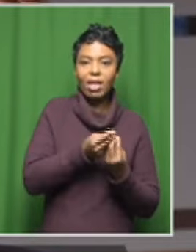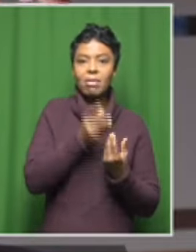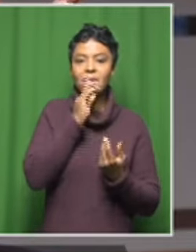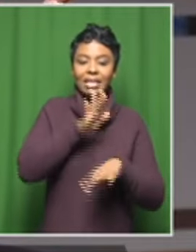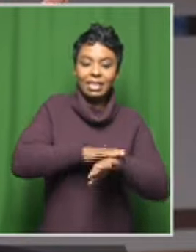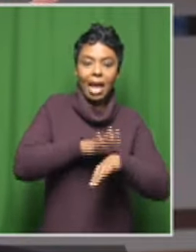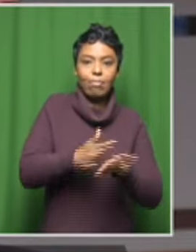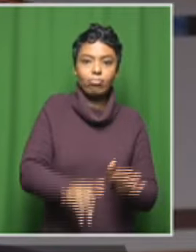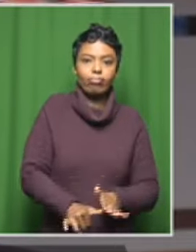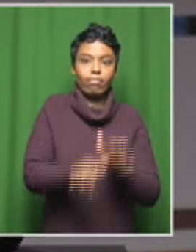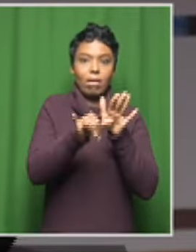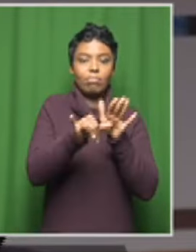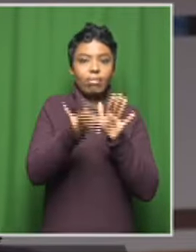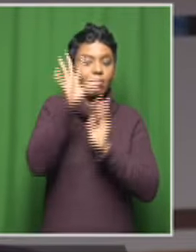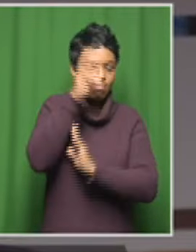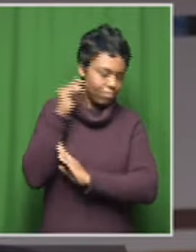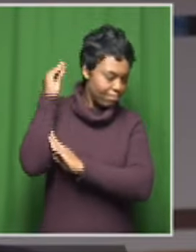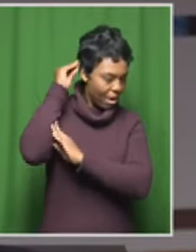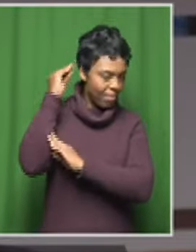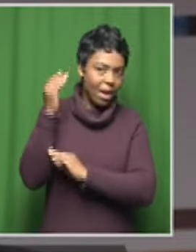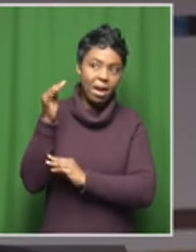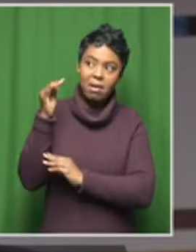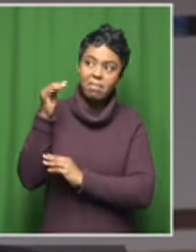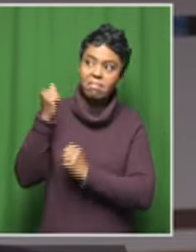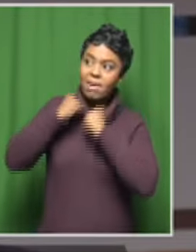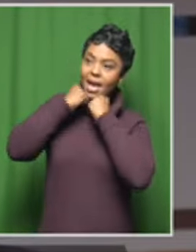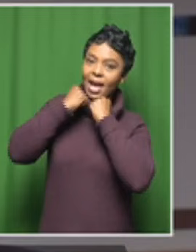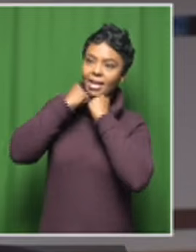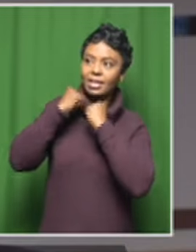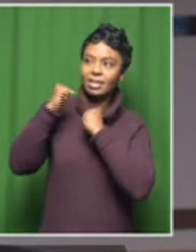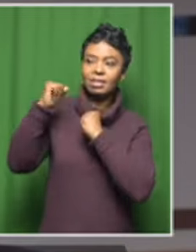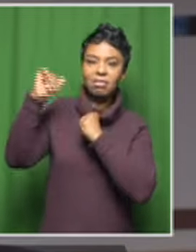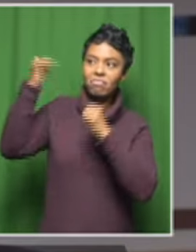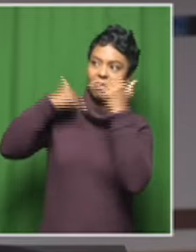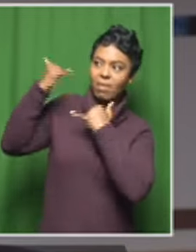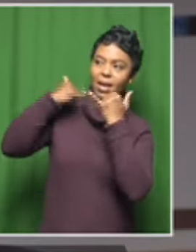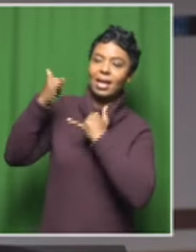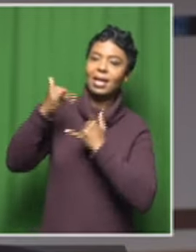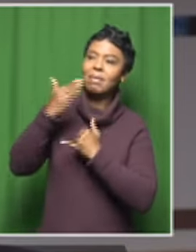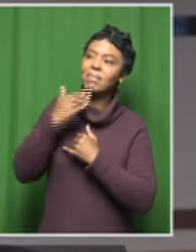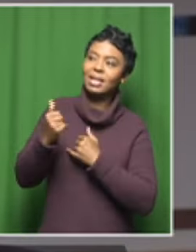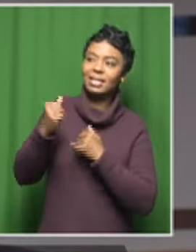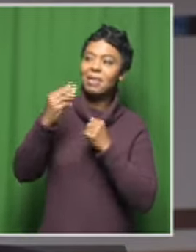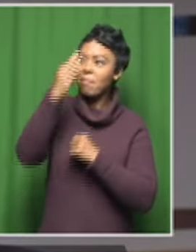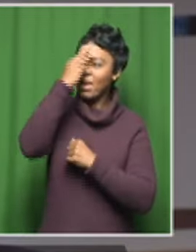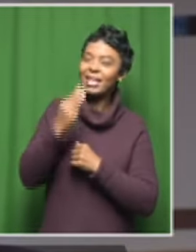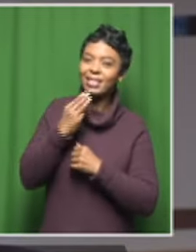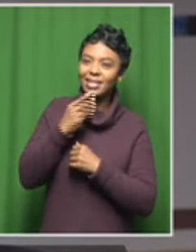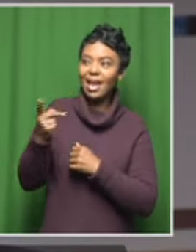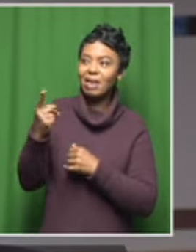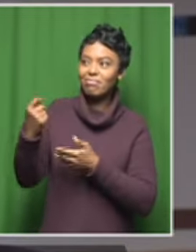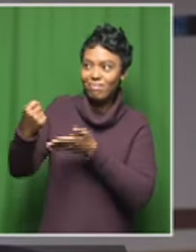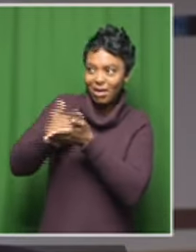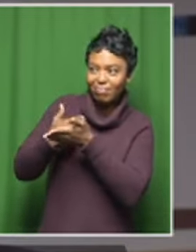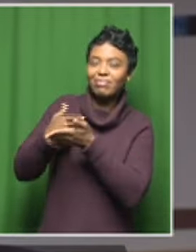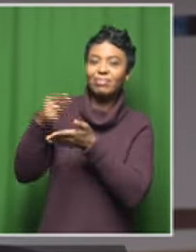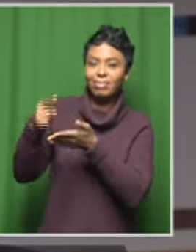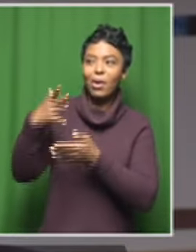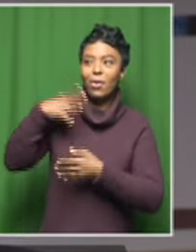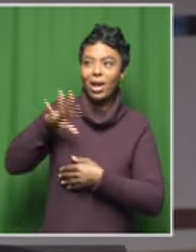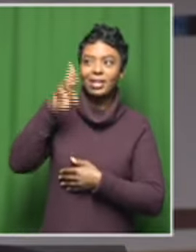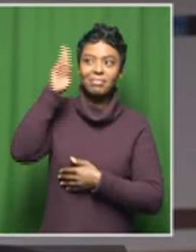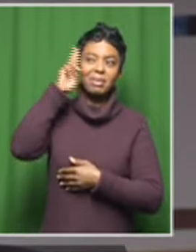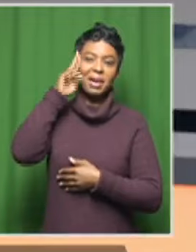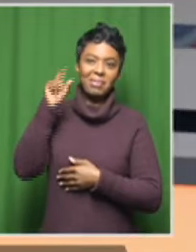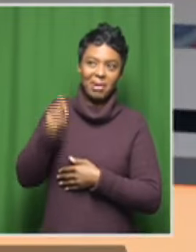parents phoning us years after saying, please send us the photos again. We just want the memoes back, you know. So